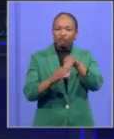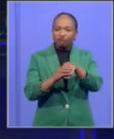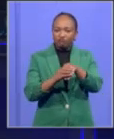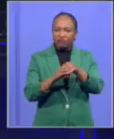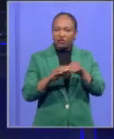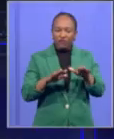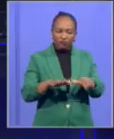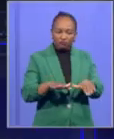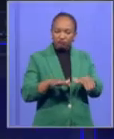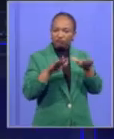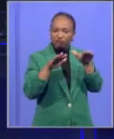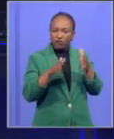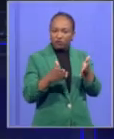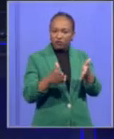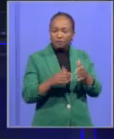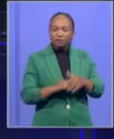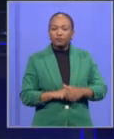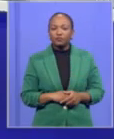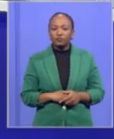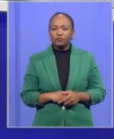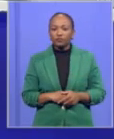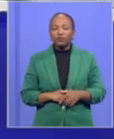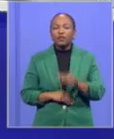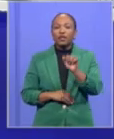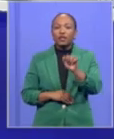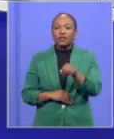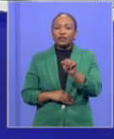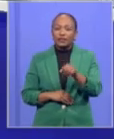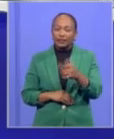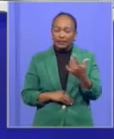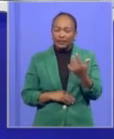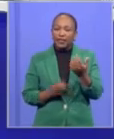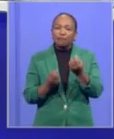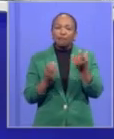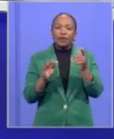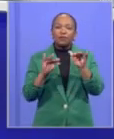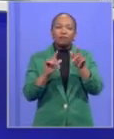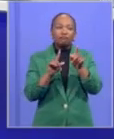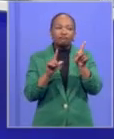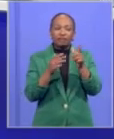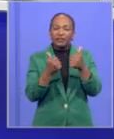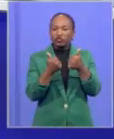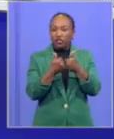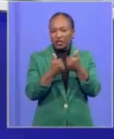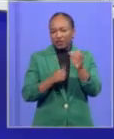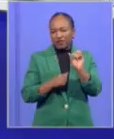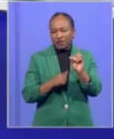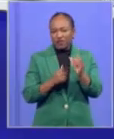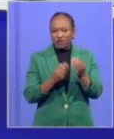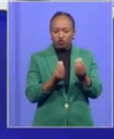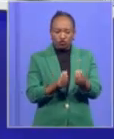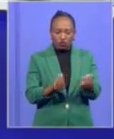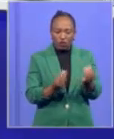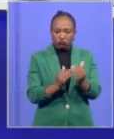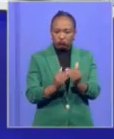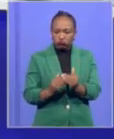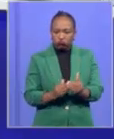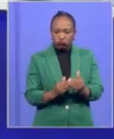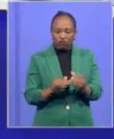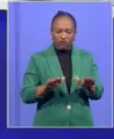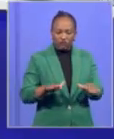tsela yo le ba hodisang ka yona? Ya ke ka ntla gore re lebeletse gore batho ba bantsi bana le matsapa mo go godiseng ga bana yalo.